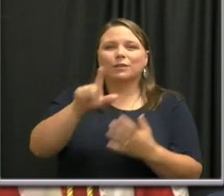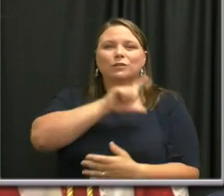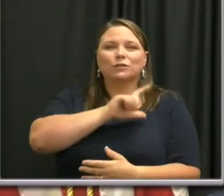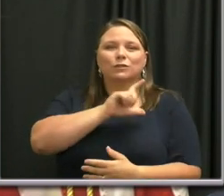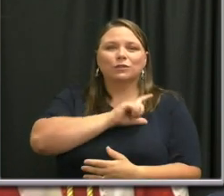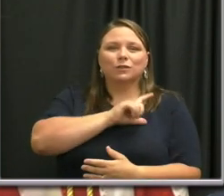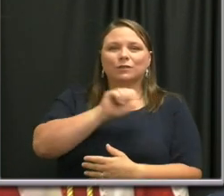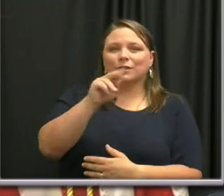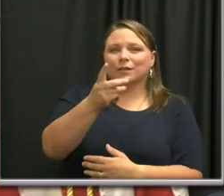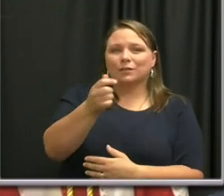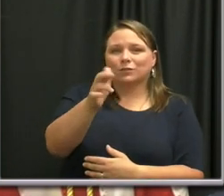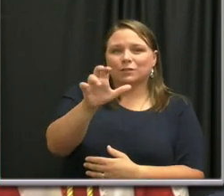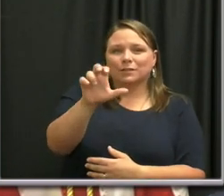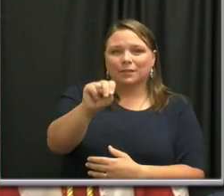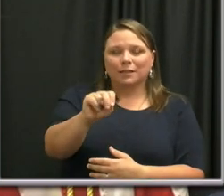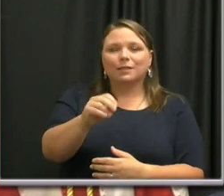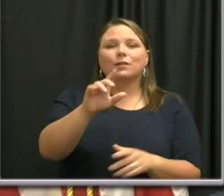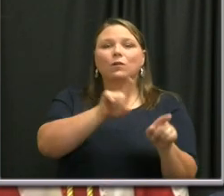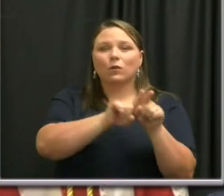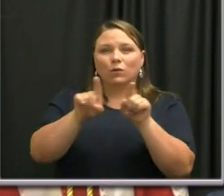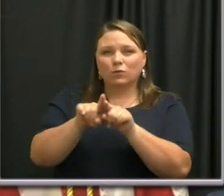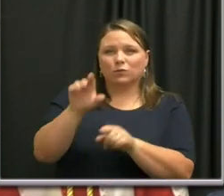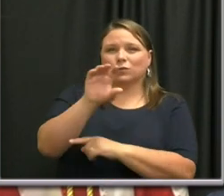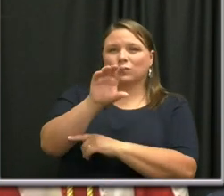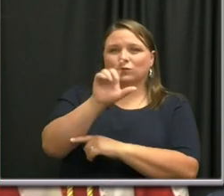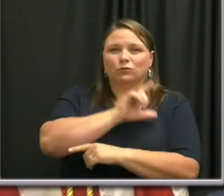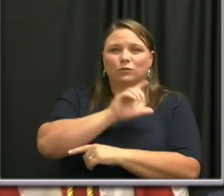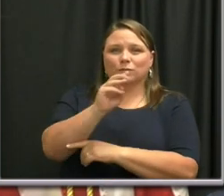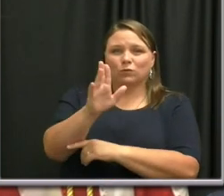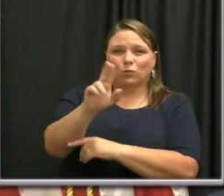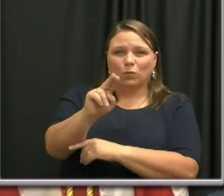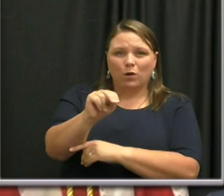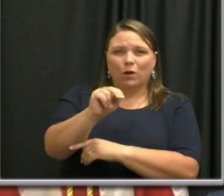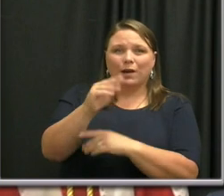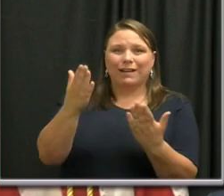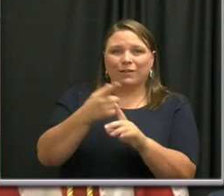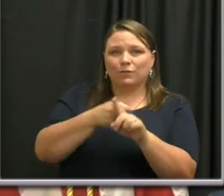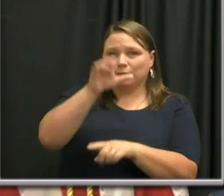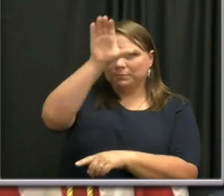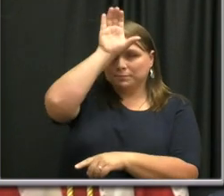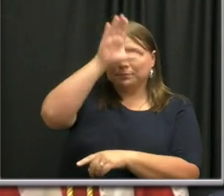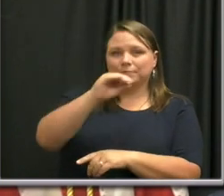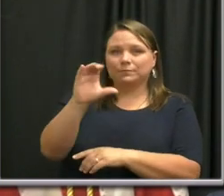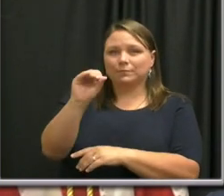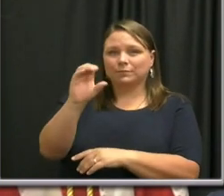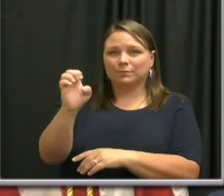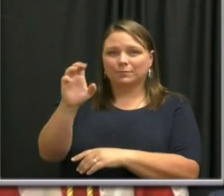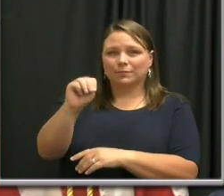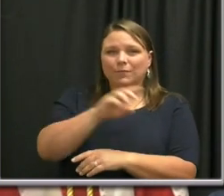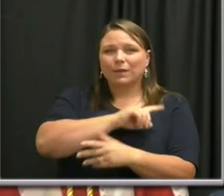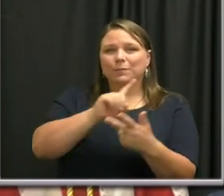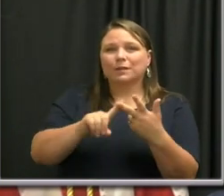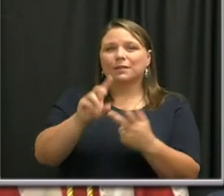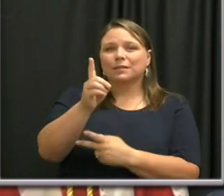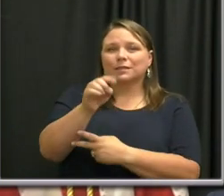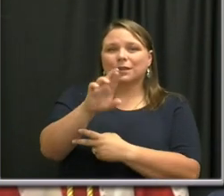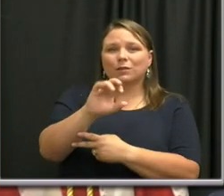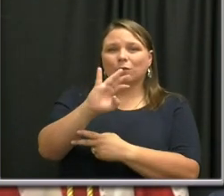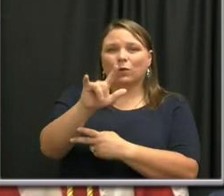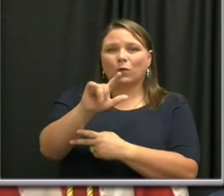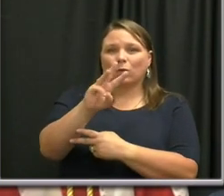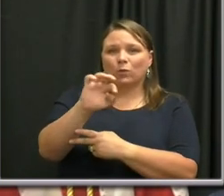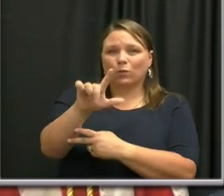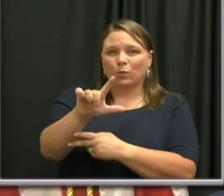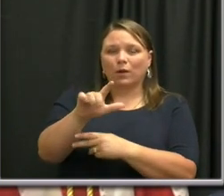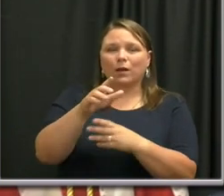William Swan of the Office of Emergency Management and Nashville Fire Department, and Dr. Michael Caldwell, Director of Public Health, are